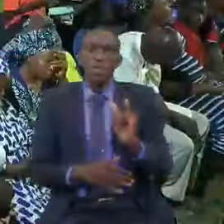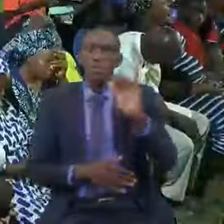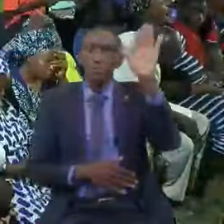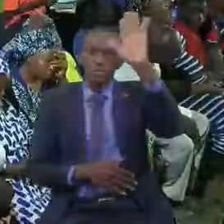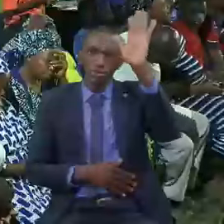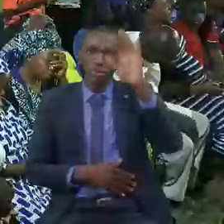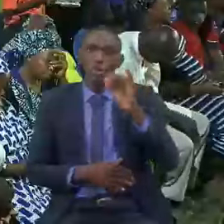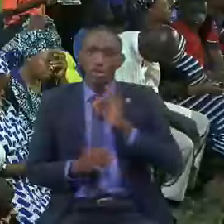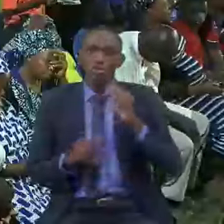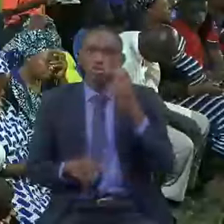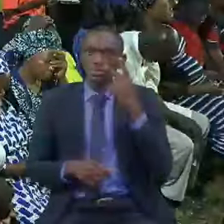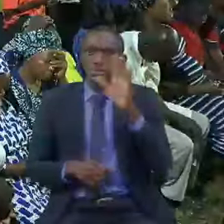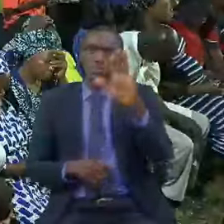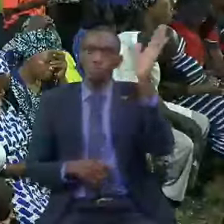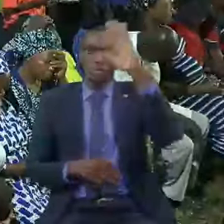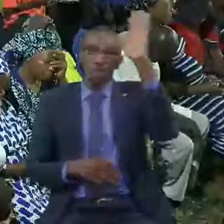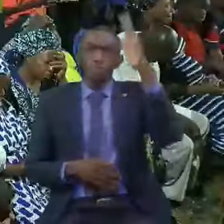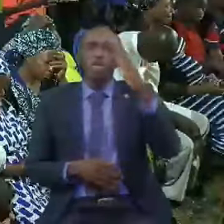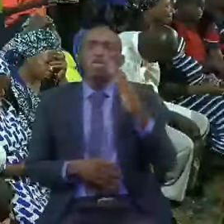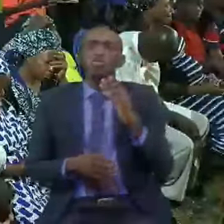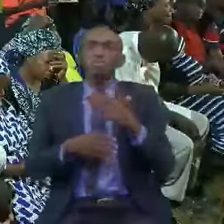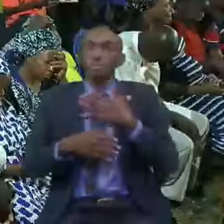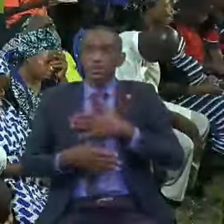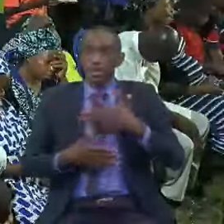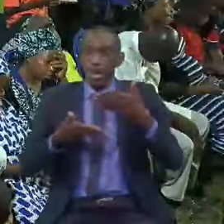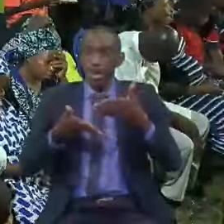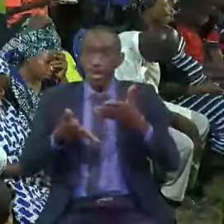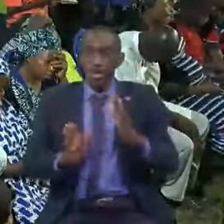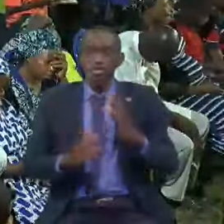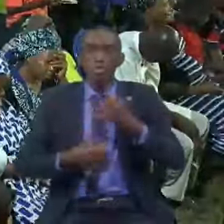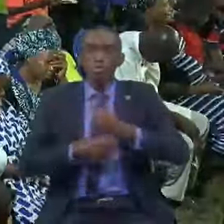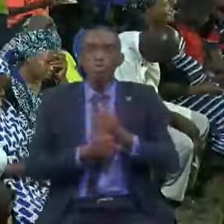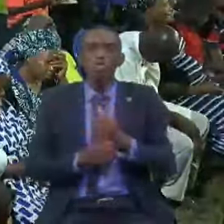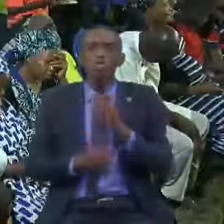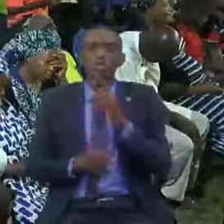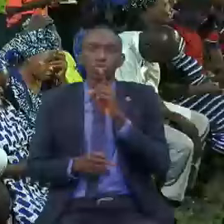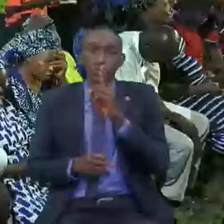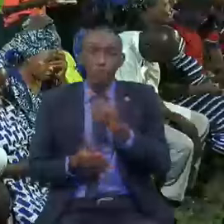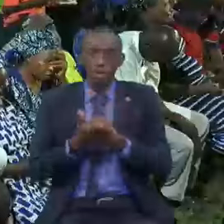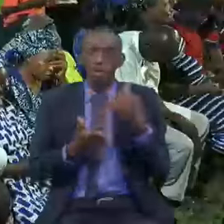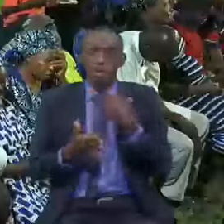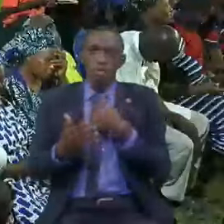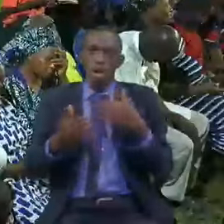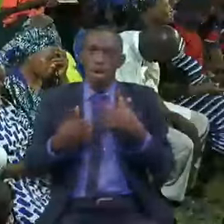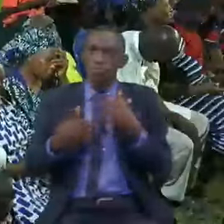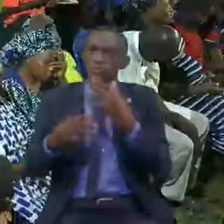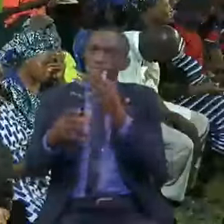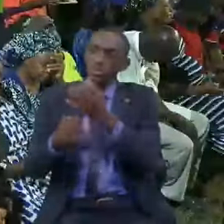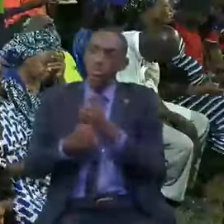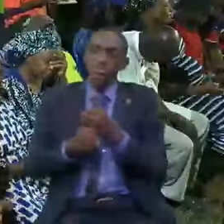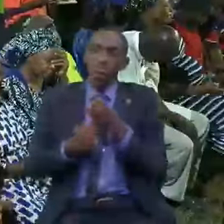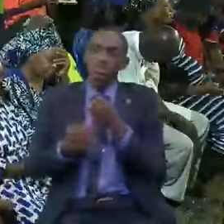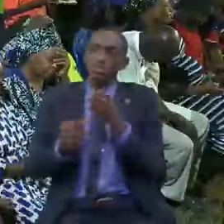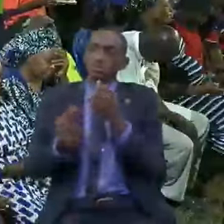make sure that you have attended to anyone. Let's not be in a hurry to lift up the flag. At the far back, by